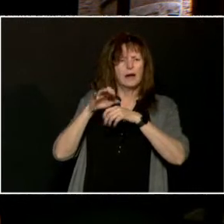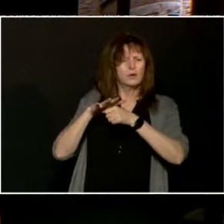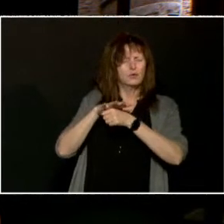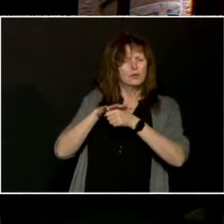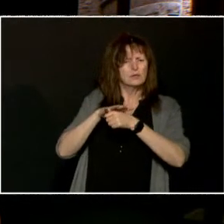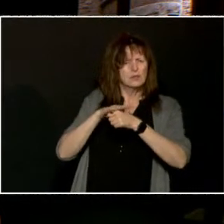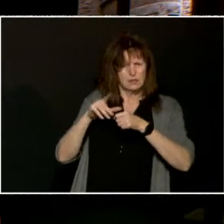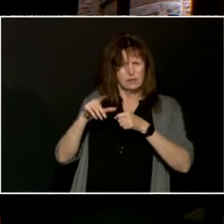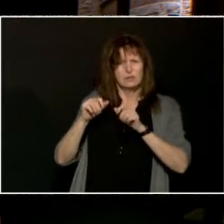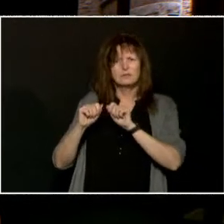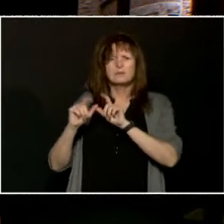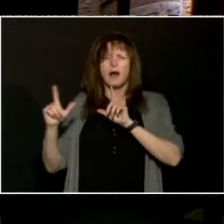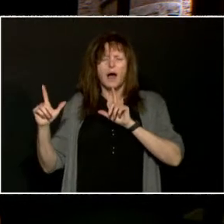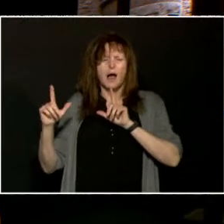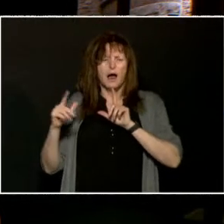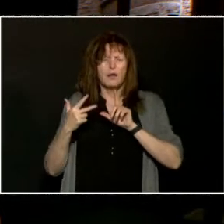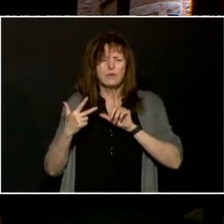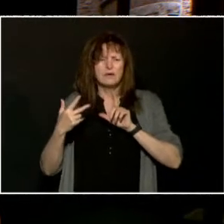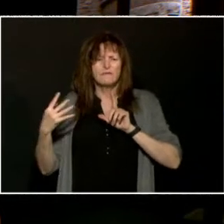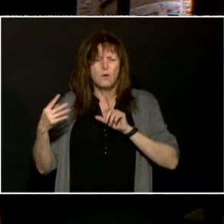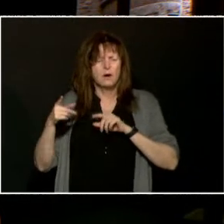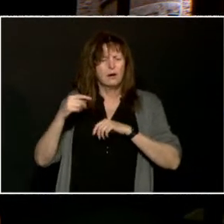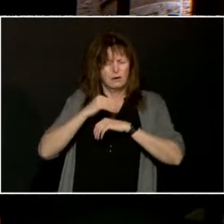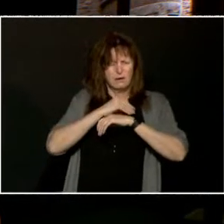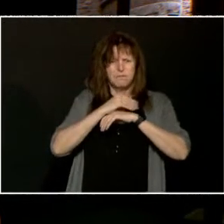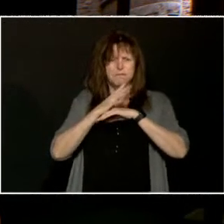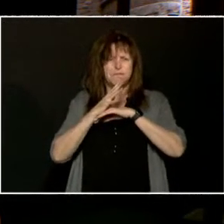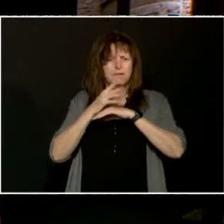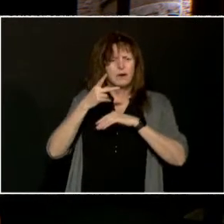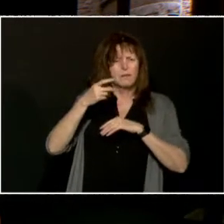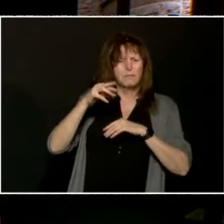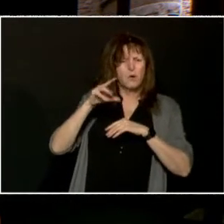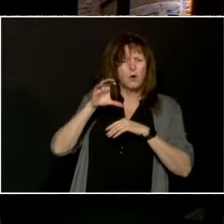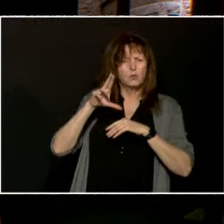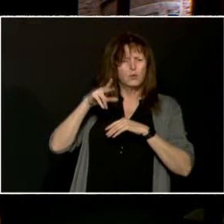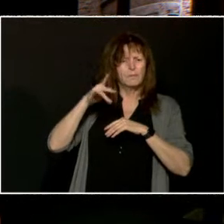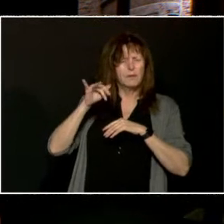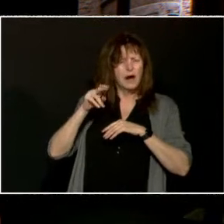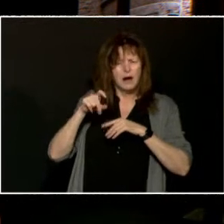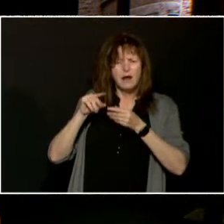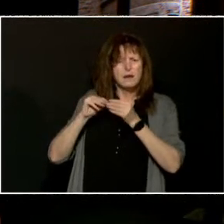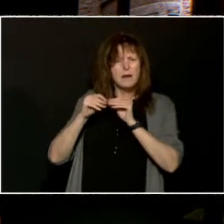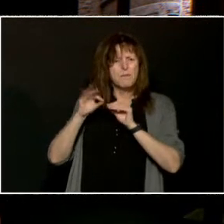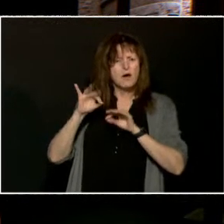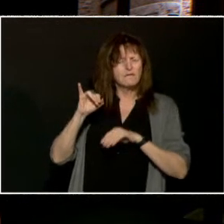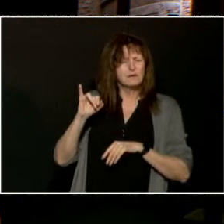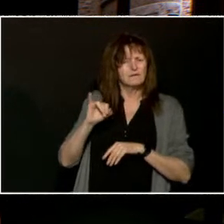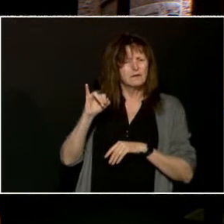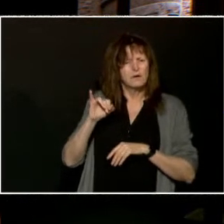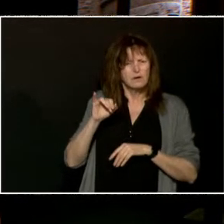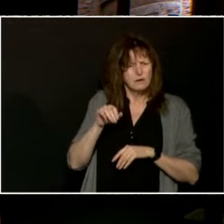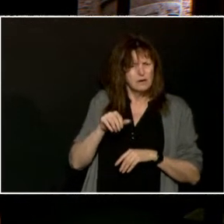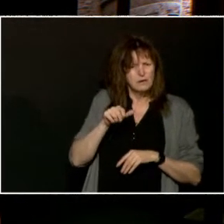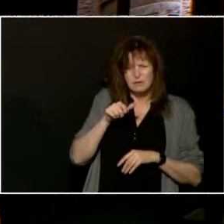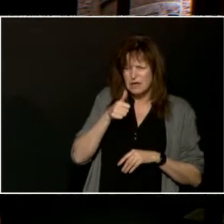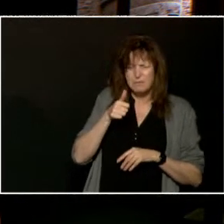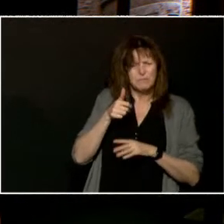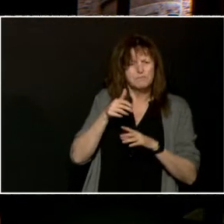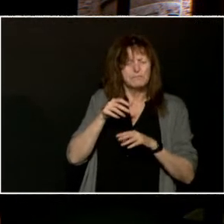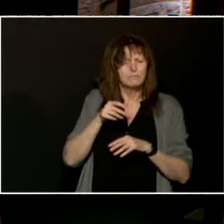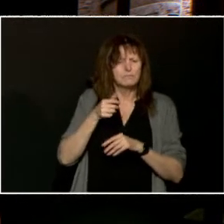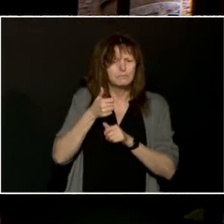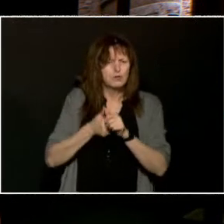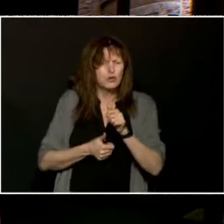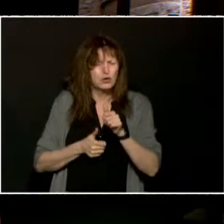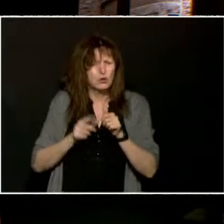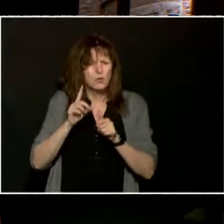can see that the Porcupine area's case or infection rates per 100,000 are approaching Toronto's